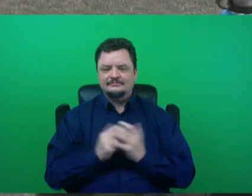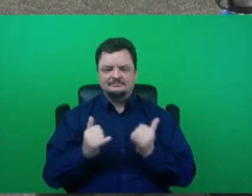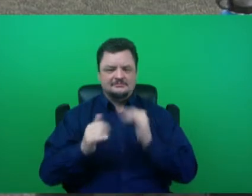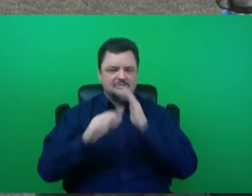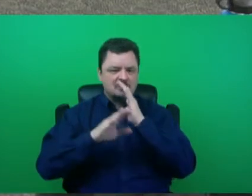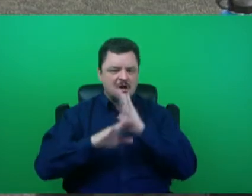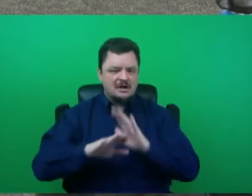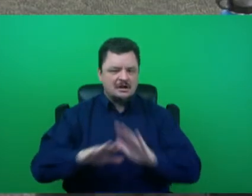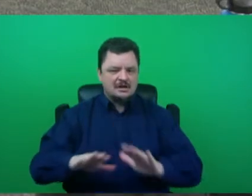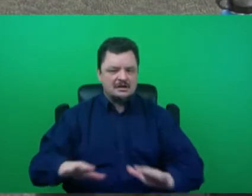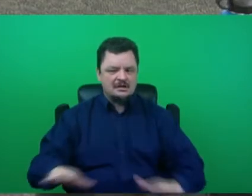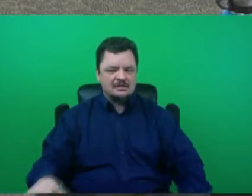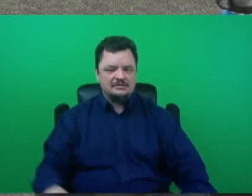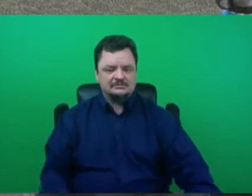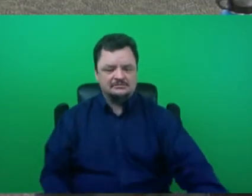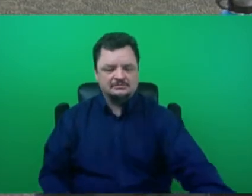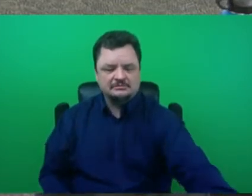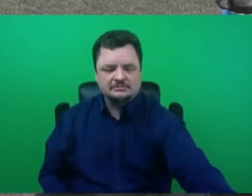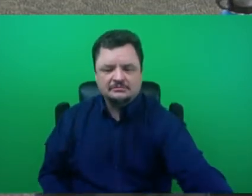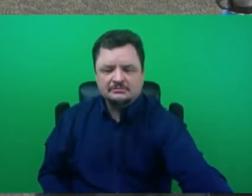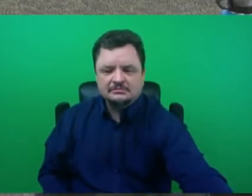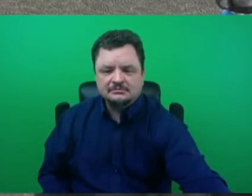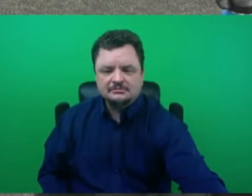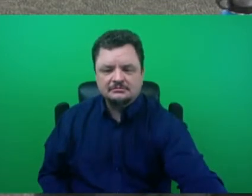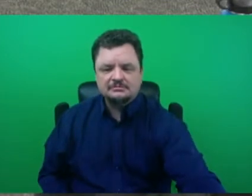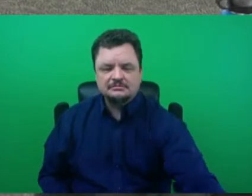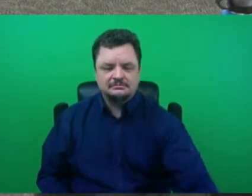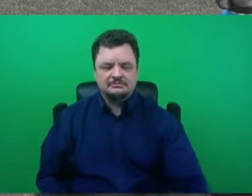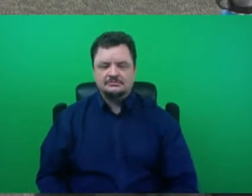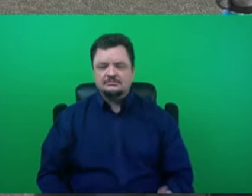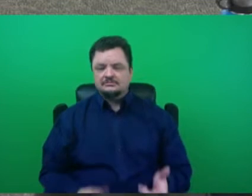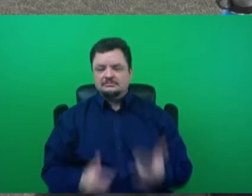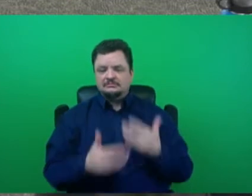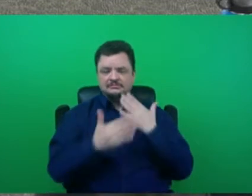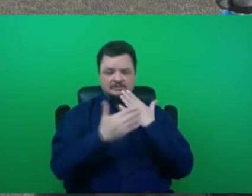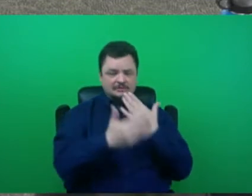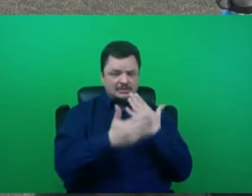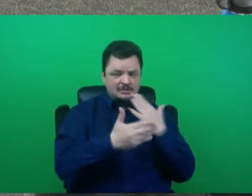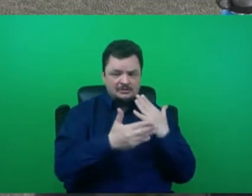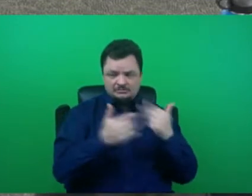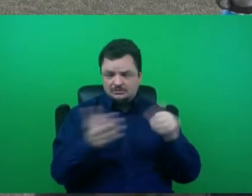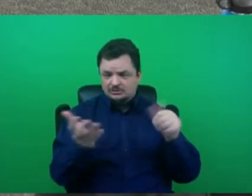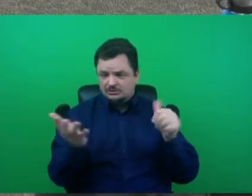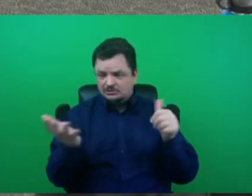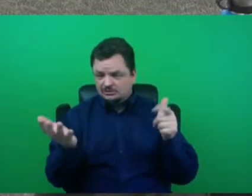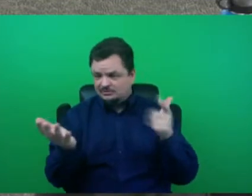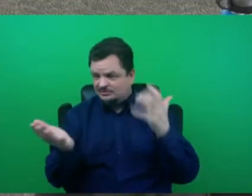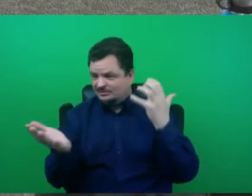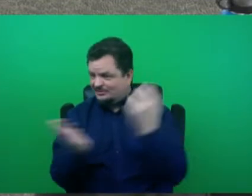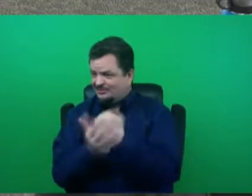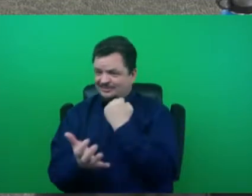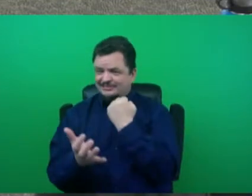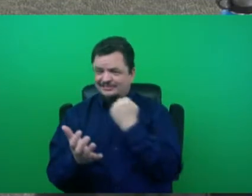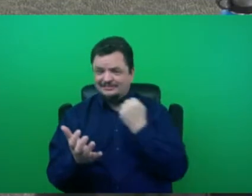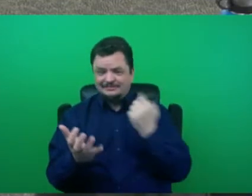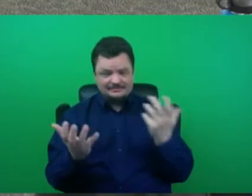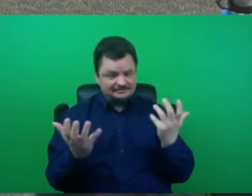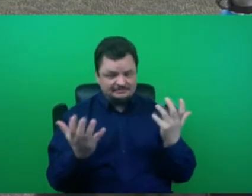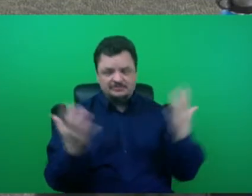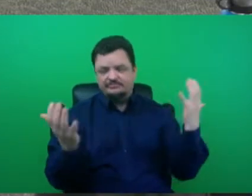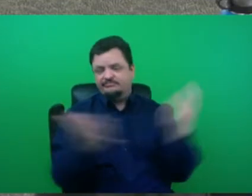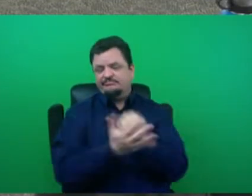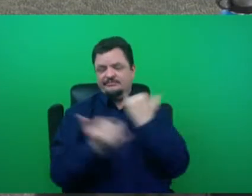Any other thank yous for Kari? Okay, here's your chance, and then we have a photo op to follow.